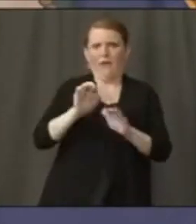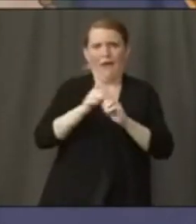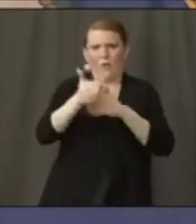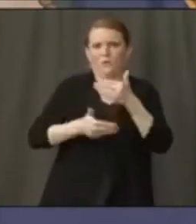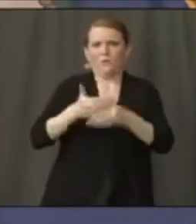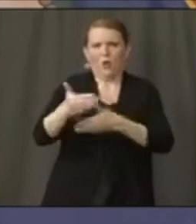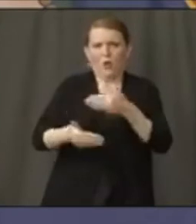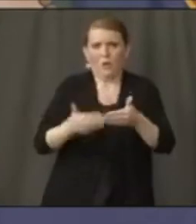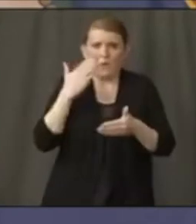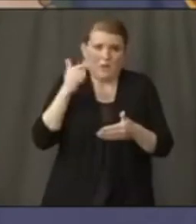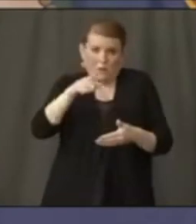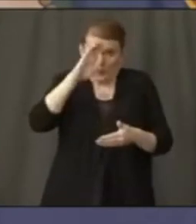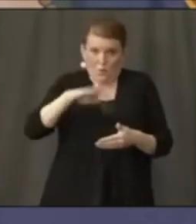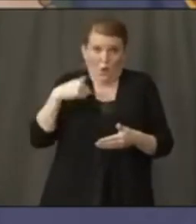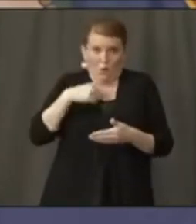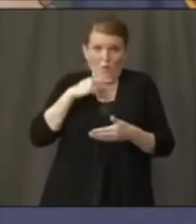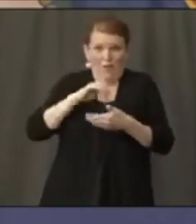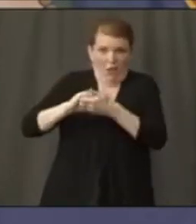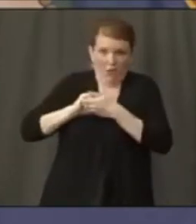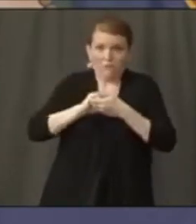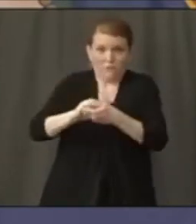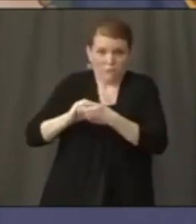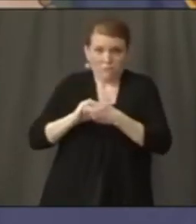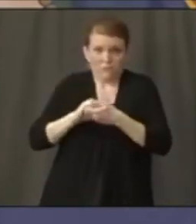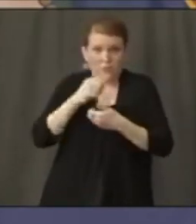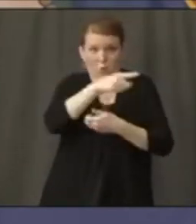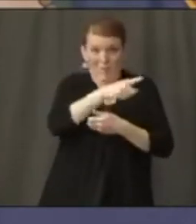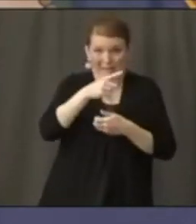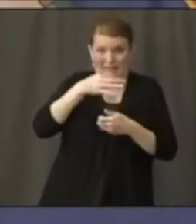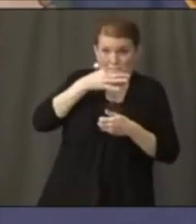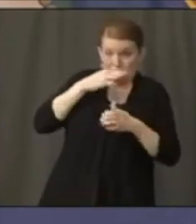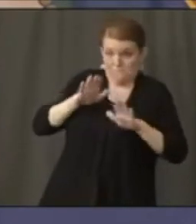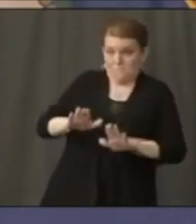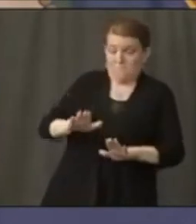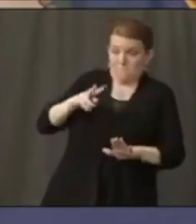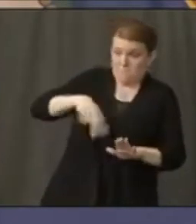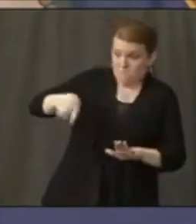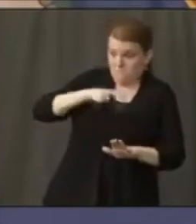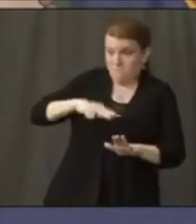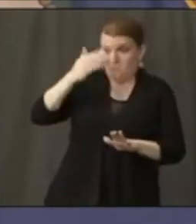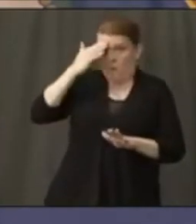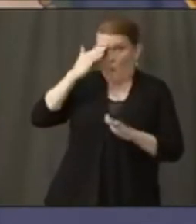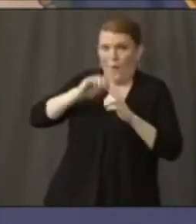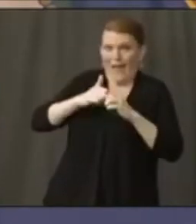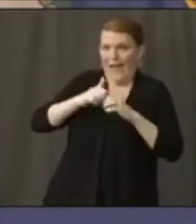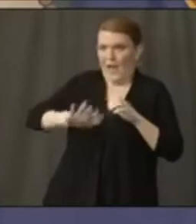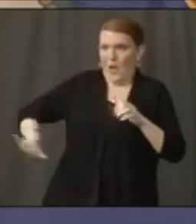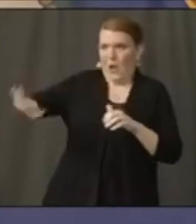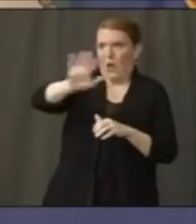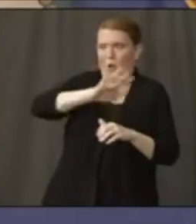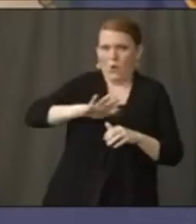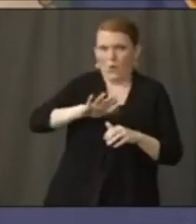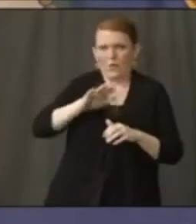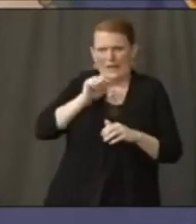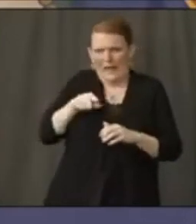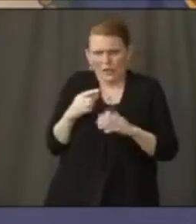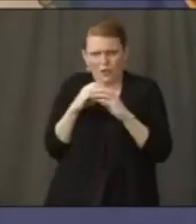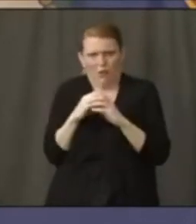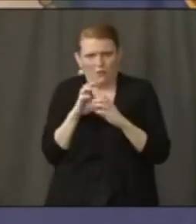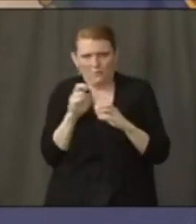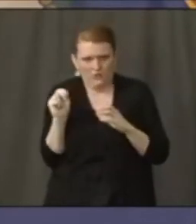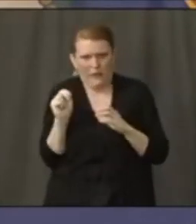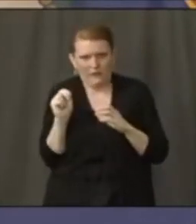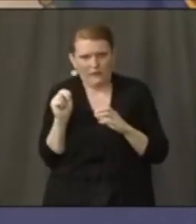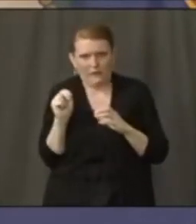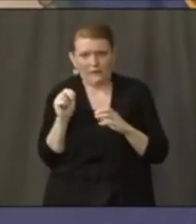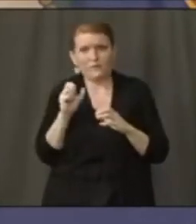as the Reopen Connecticut team winds down, the Boston Consulting Group is going to help us on all those same metrics,